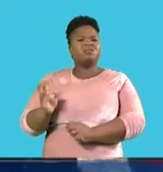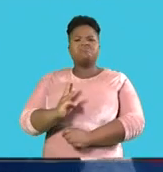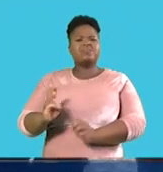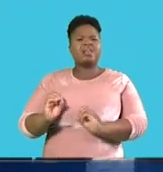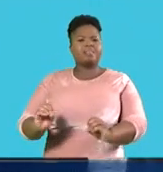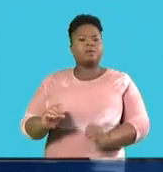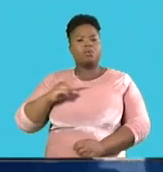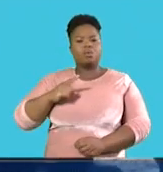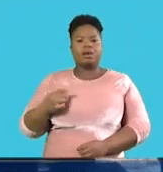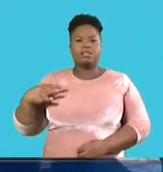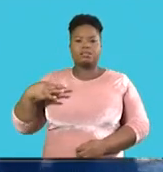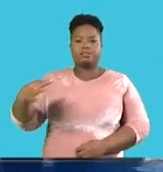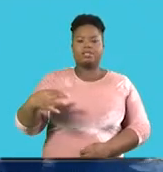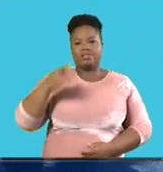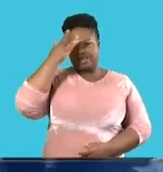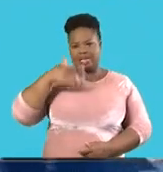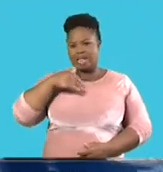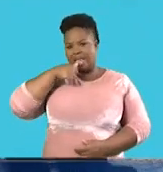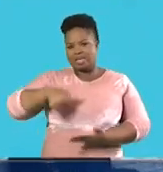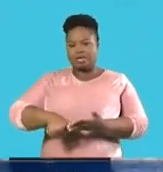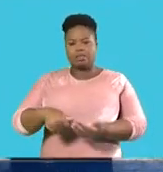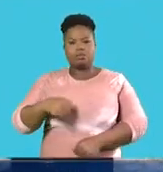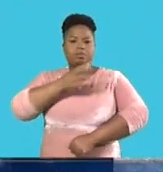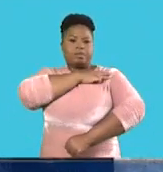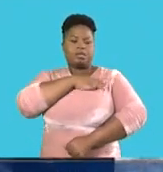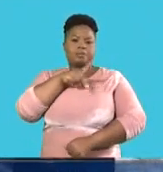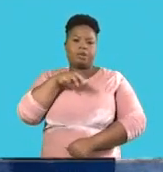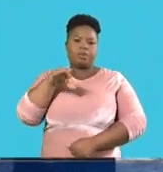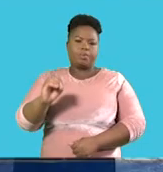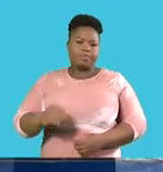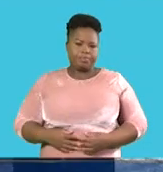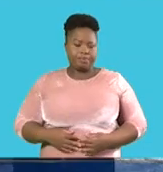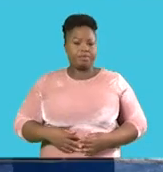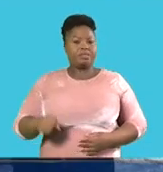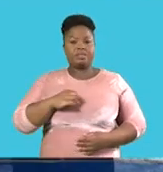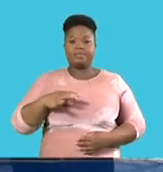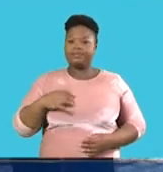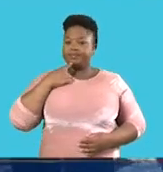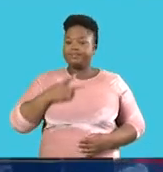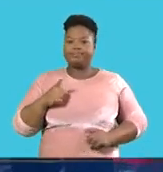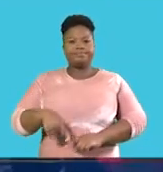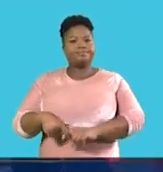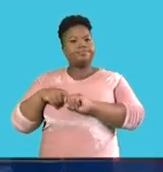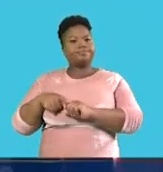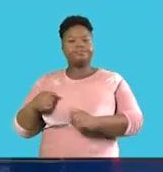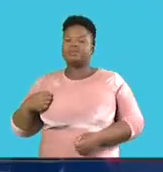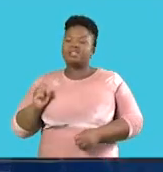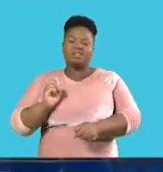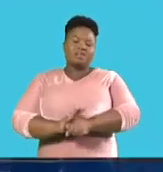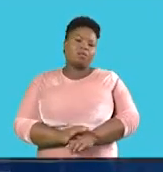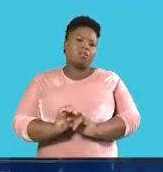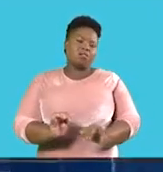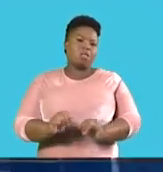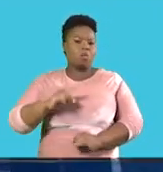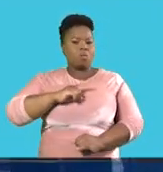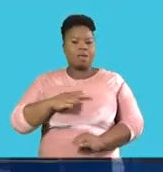the late submission of her sick note to hairline manager at Putco. The employee says that the suspension has heavily affected her as